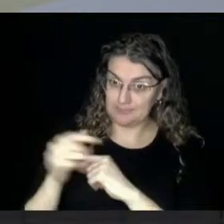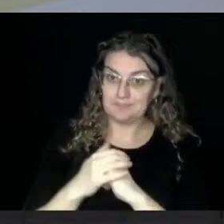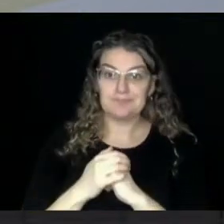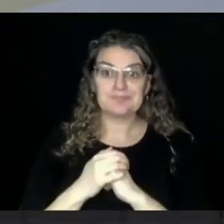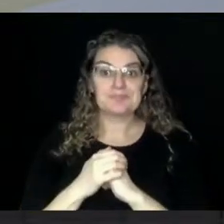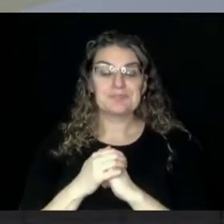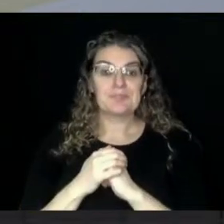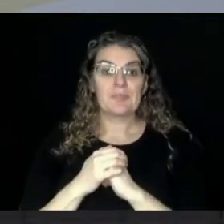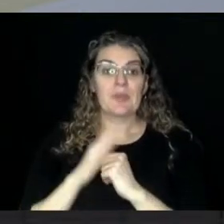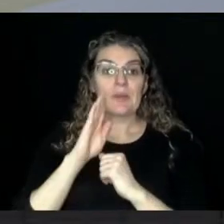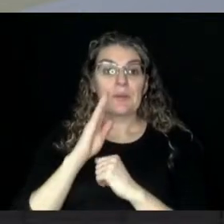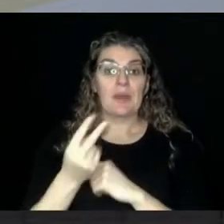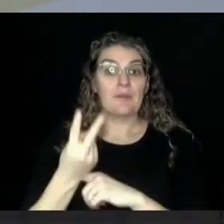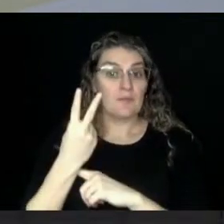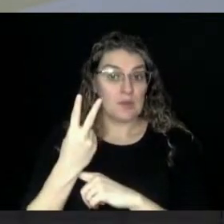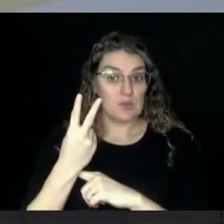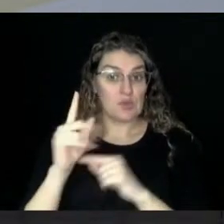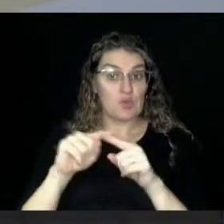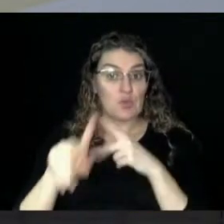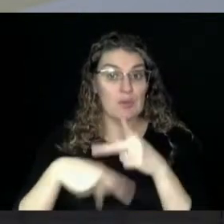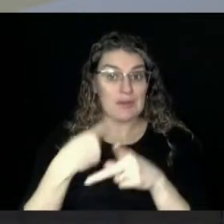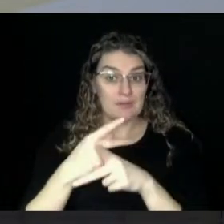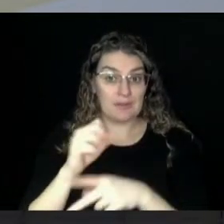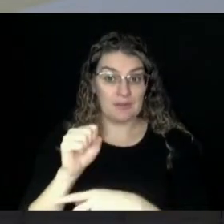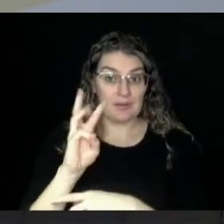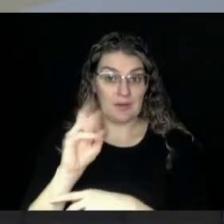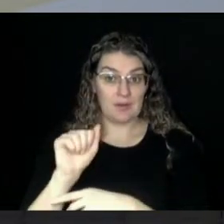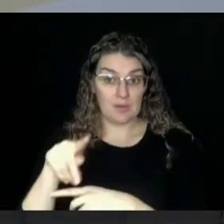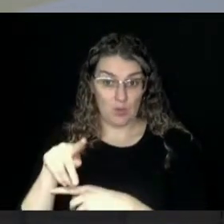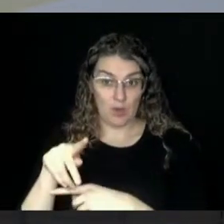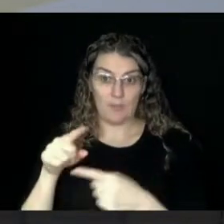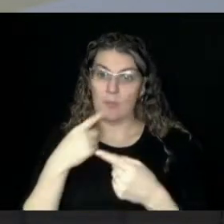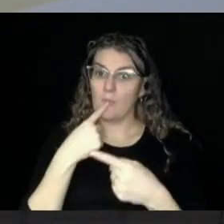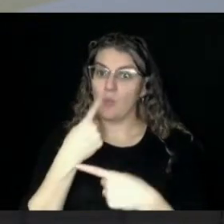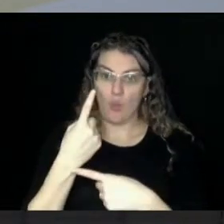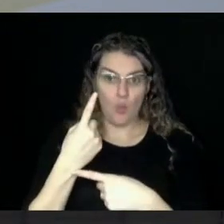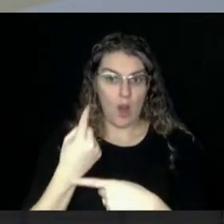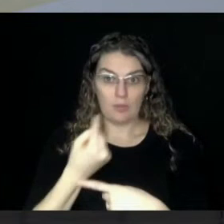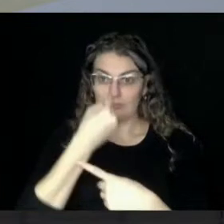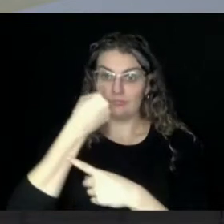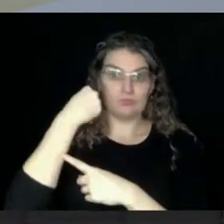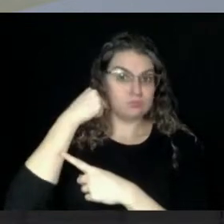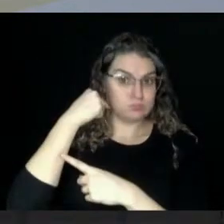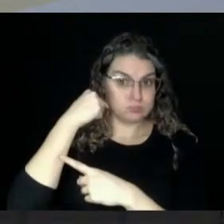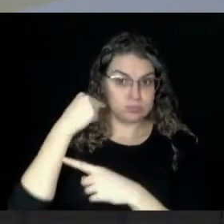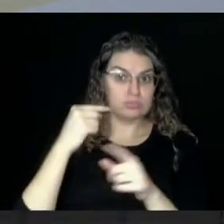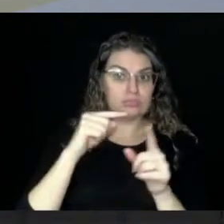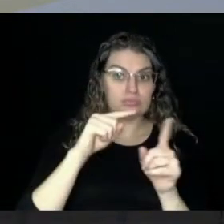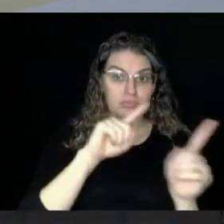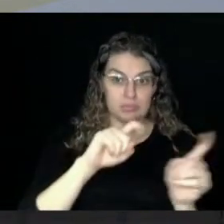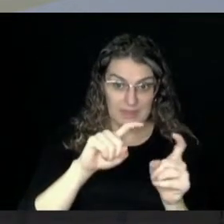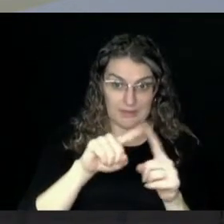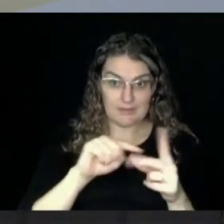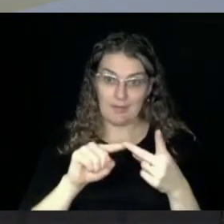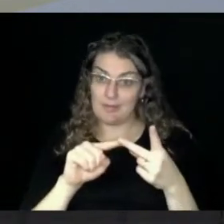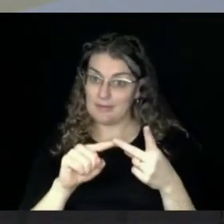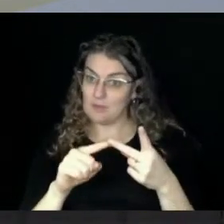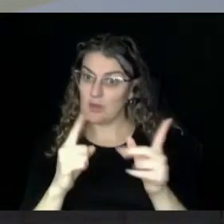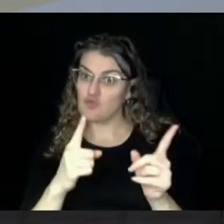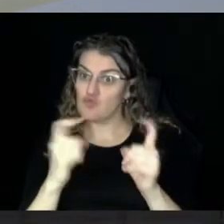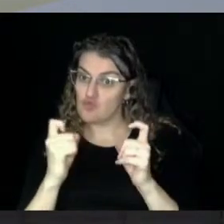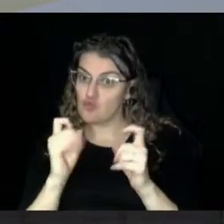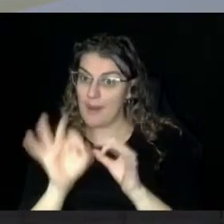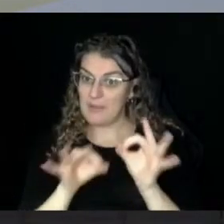There's going to be 2 swabs taken. One will be our regular PCR type swab, and the other will be a rapid